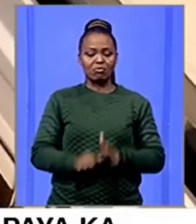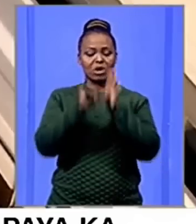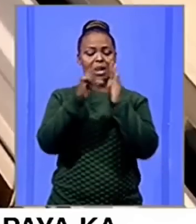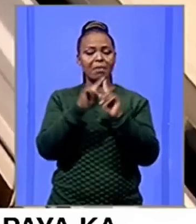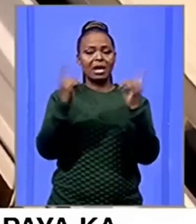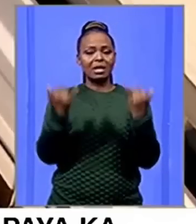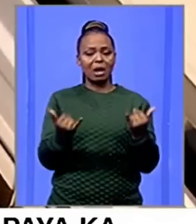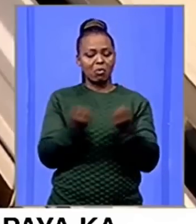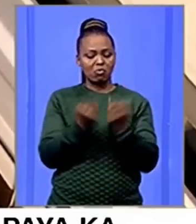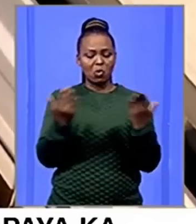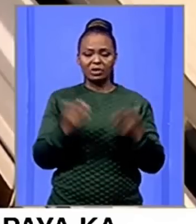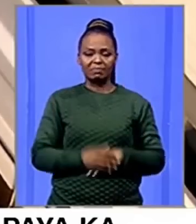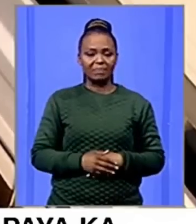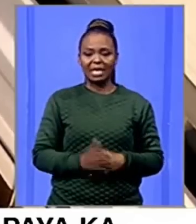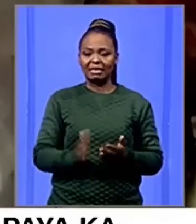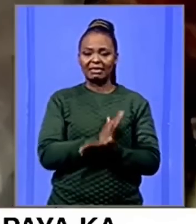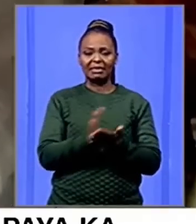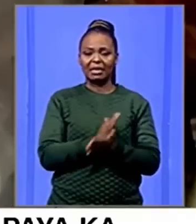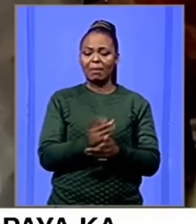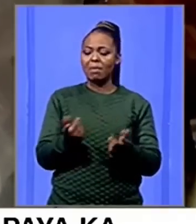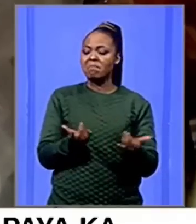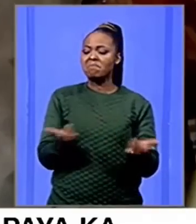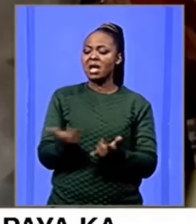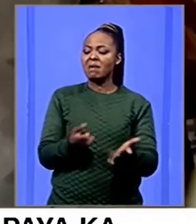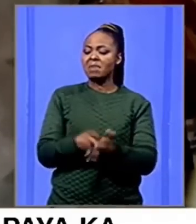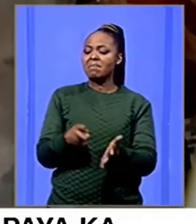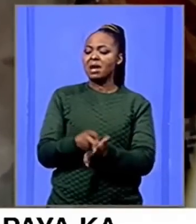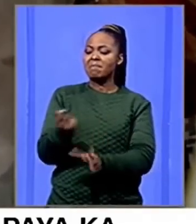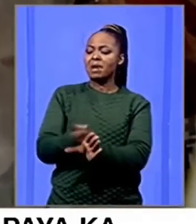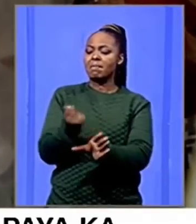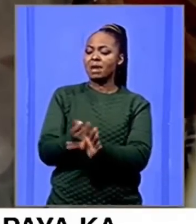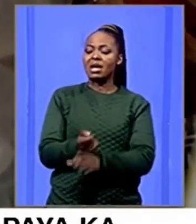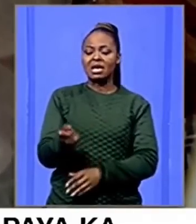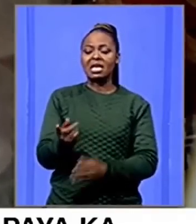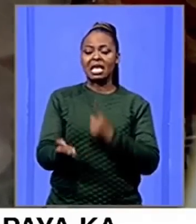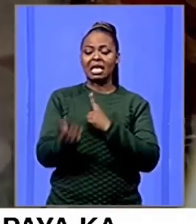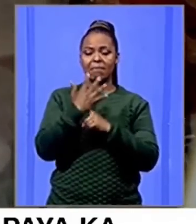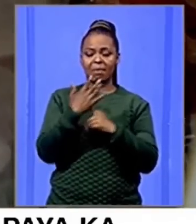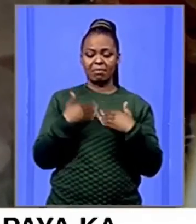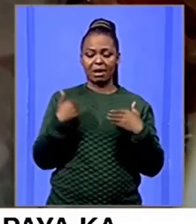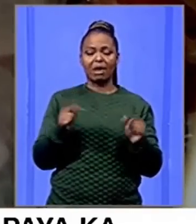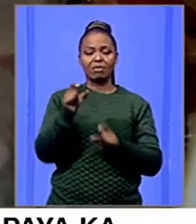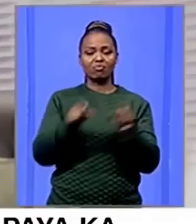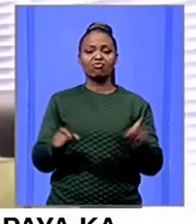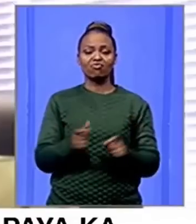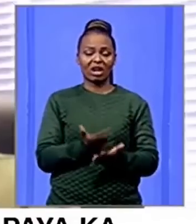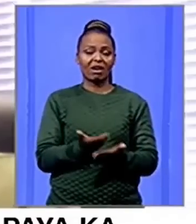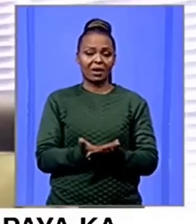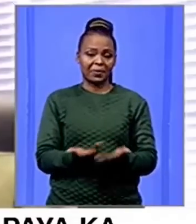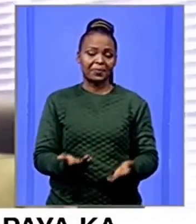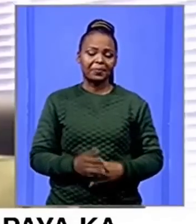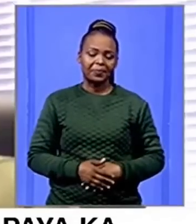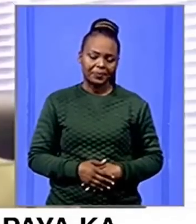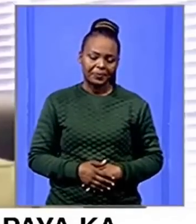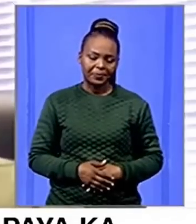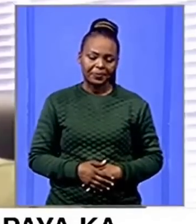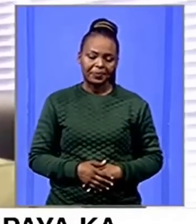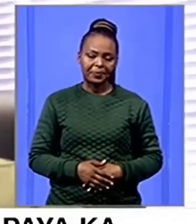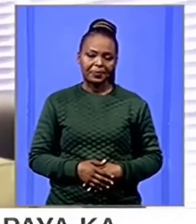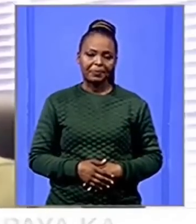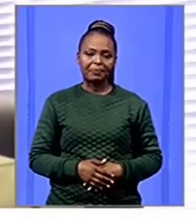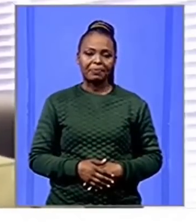ya madi mme go ja dijo tse di rekisiwang di setse di apeilwe go ka ama boitekanelo jwa ba le bantsi. I believe that tuning to fast